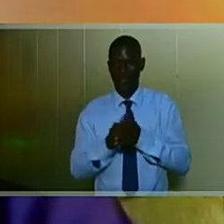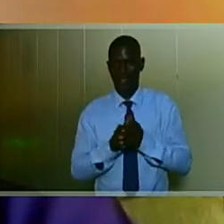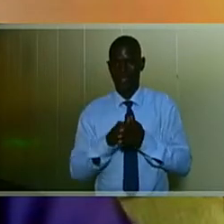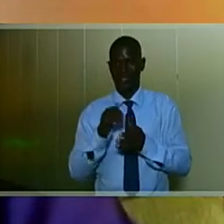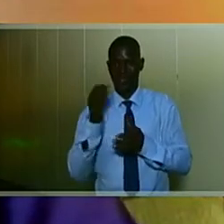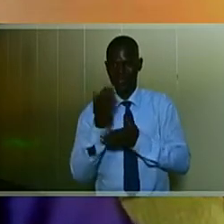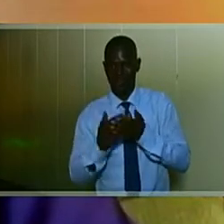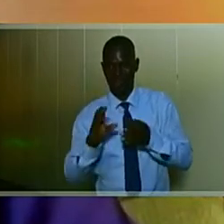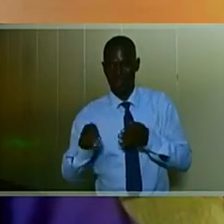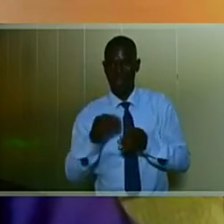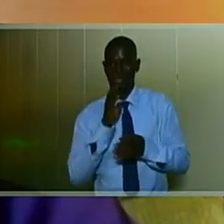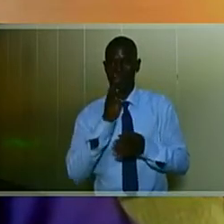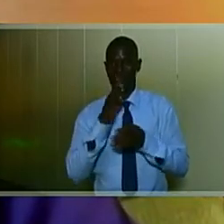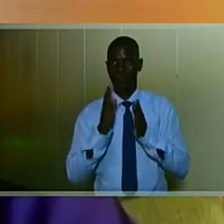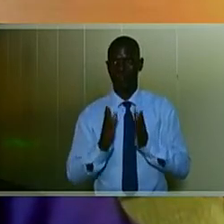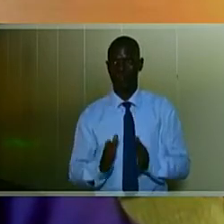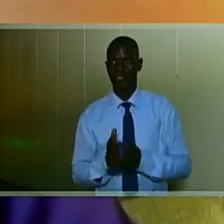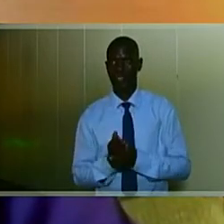speakers,